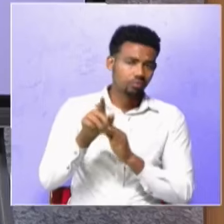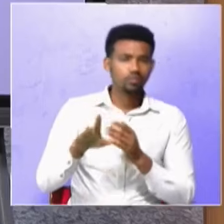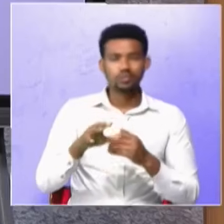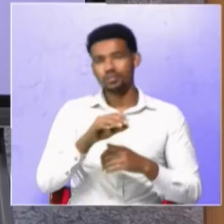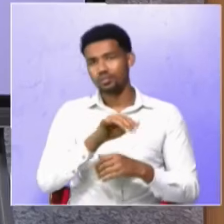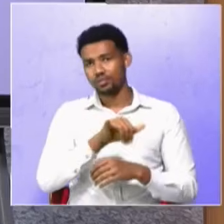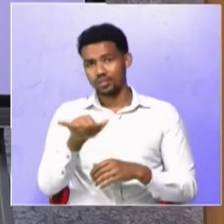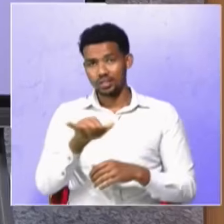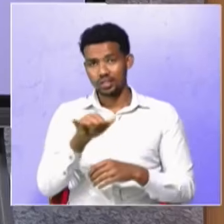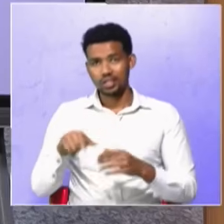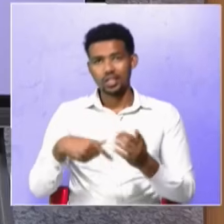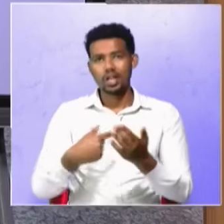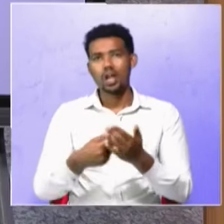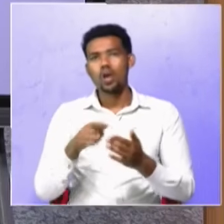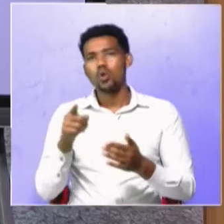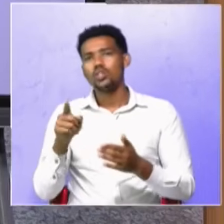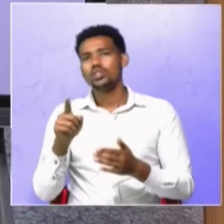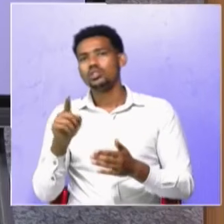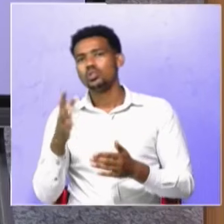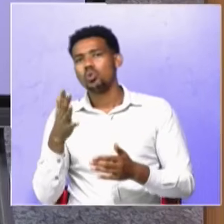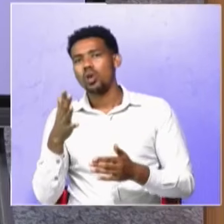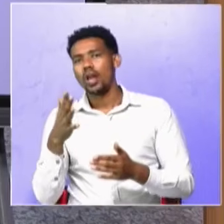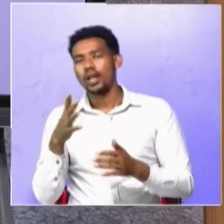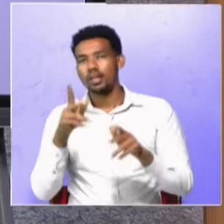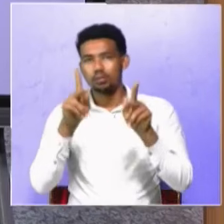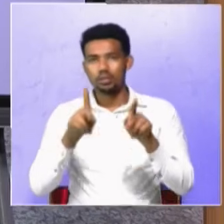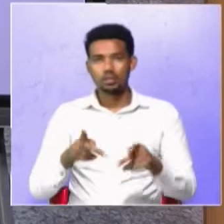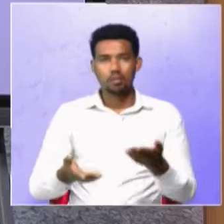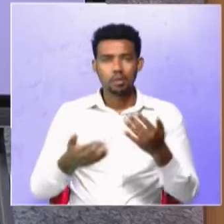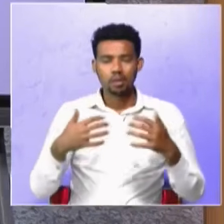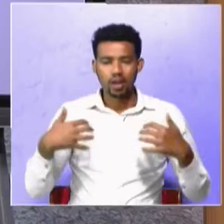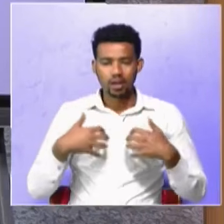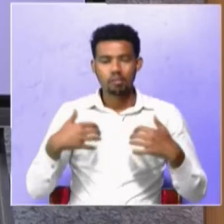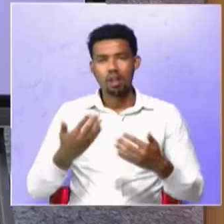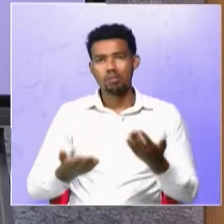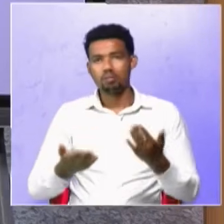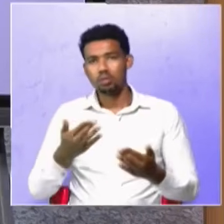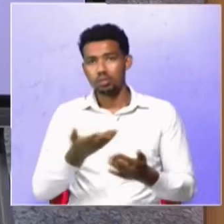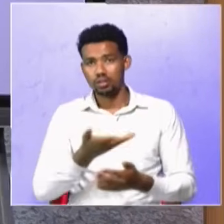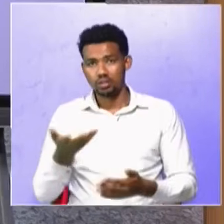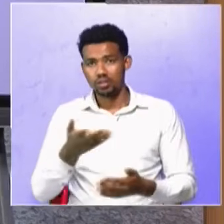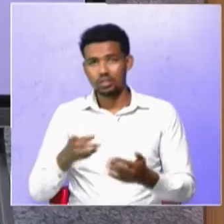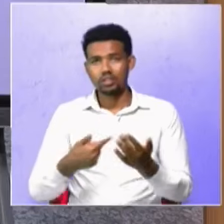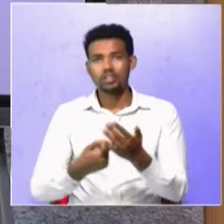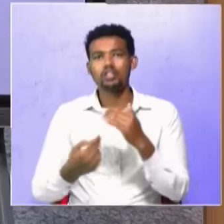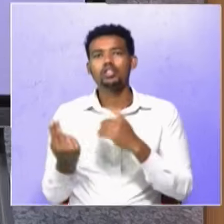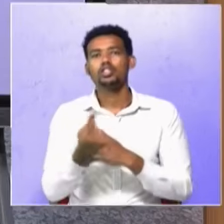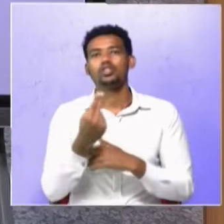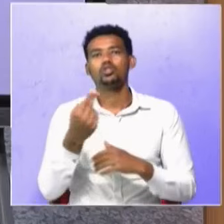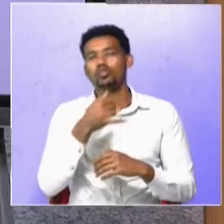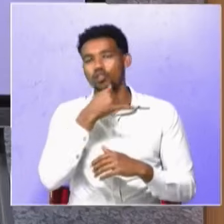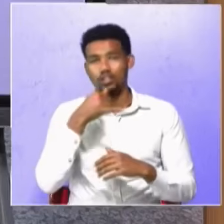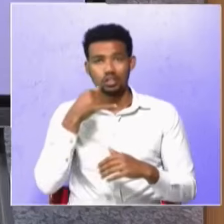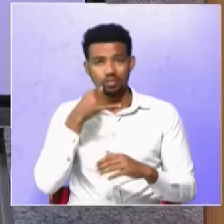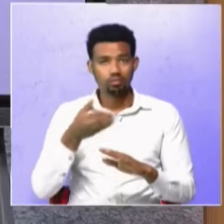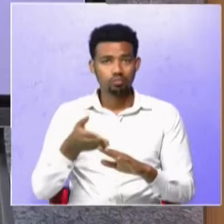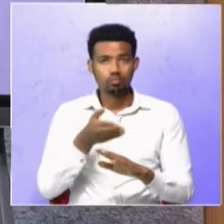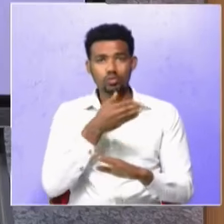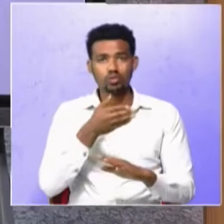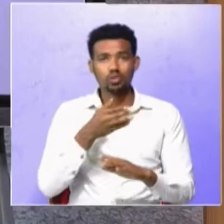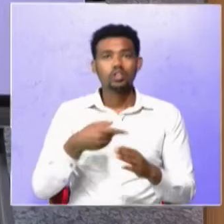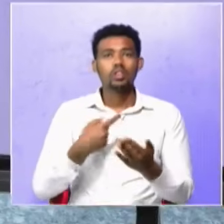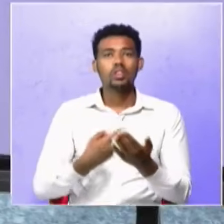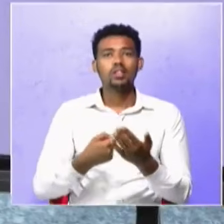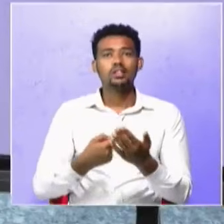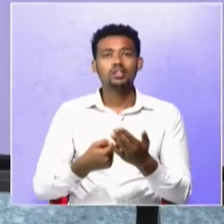and how it's look like the person, maybe animal, maybe things. This is the use of adjective. Before that, let me